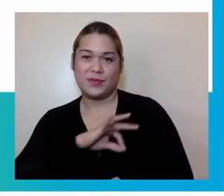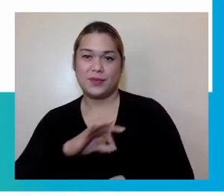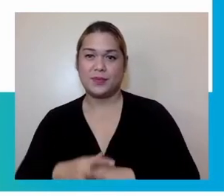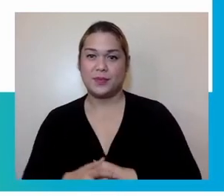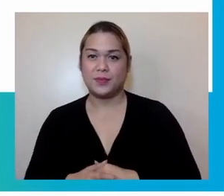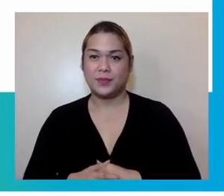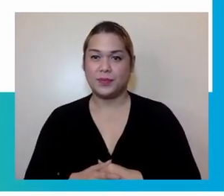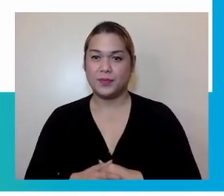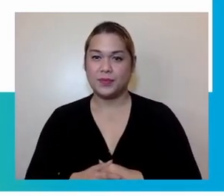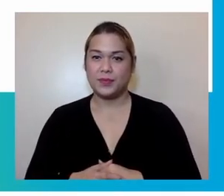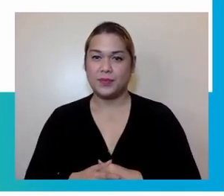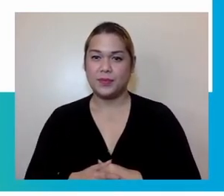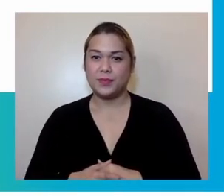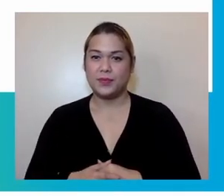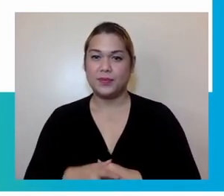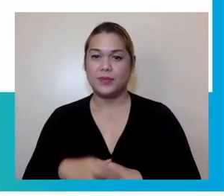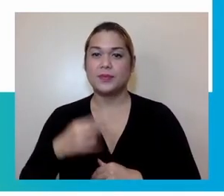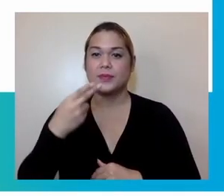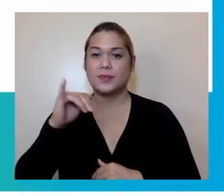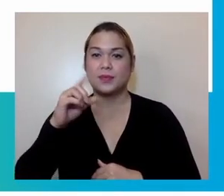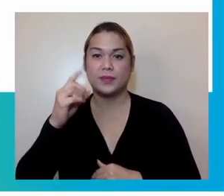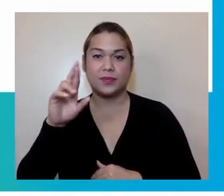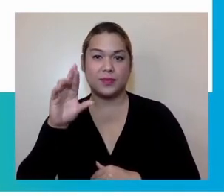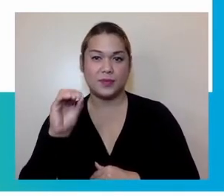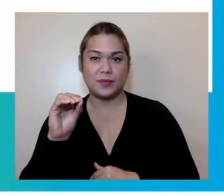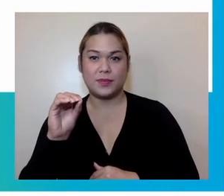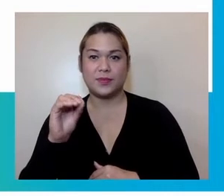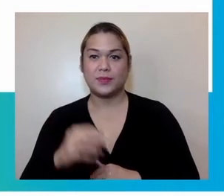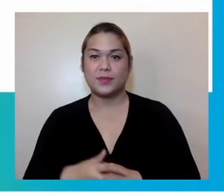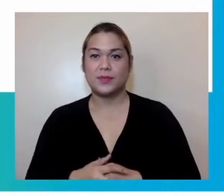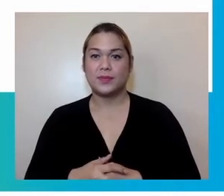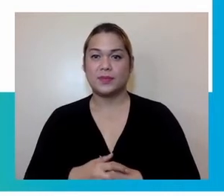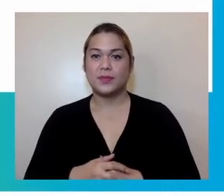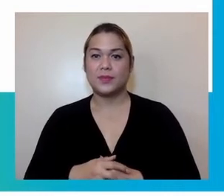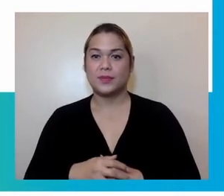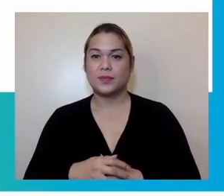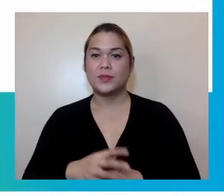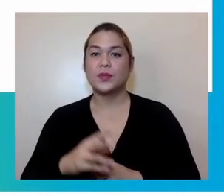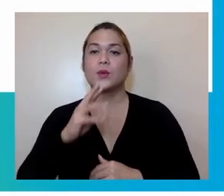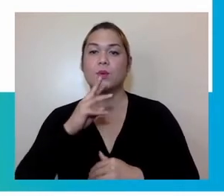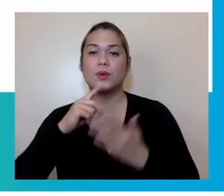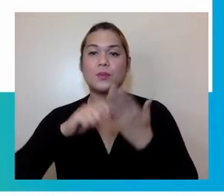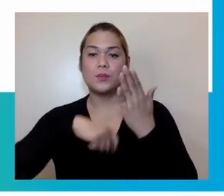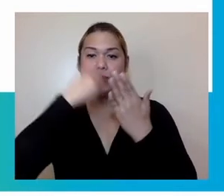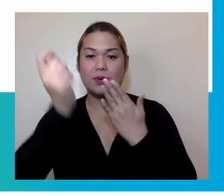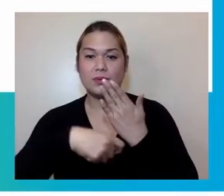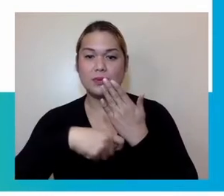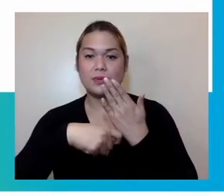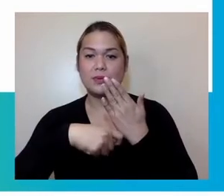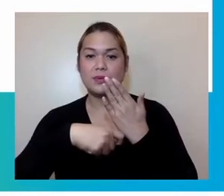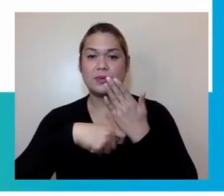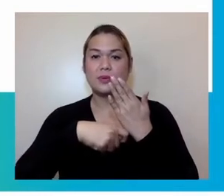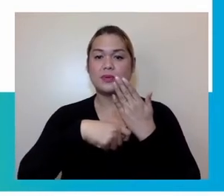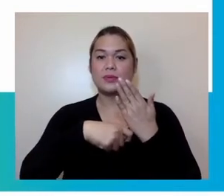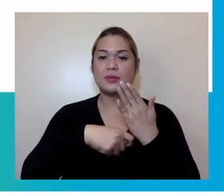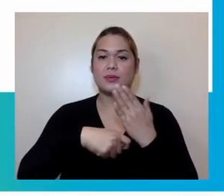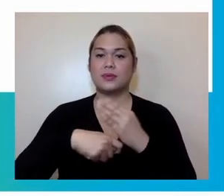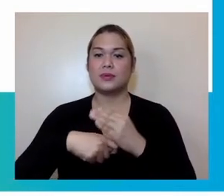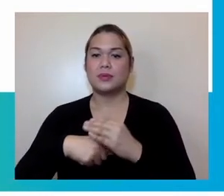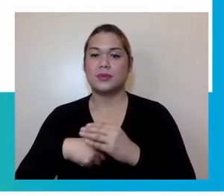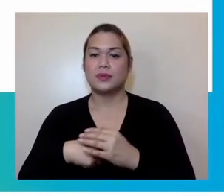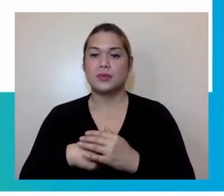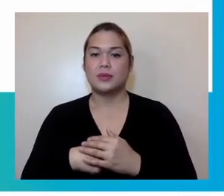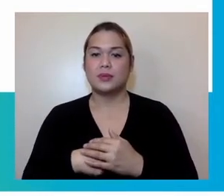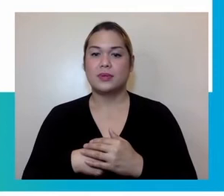Bangladesh has and will cause direct and material harm to ancestral land, livelihoods, and traditional practices. This represents